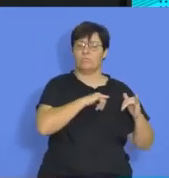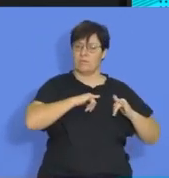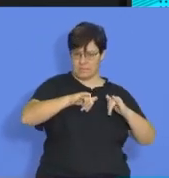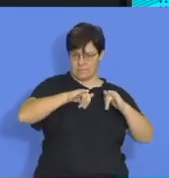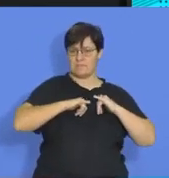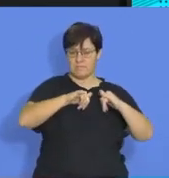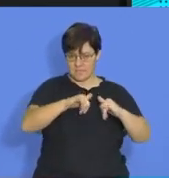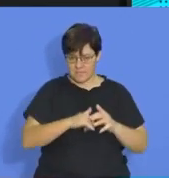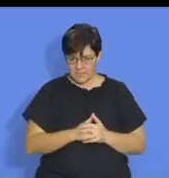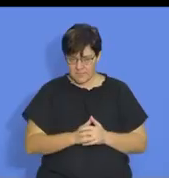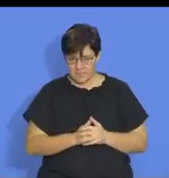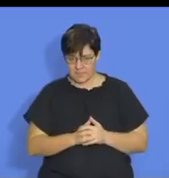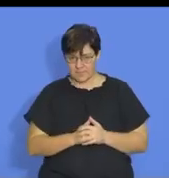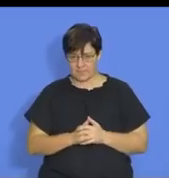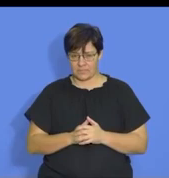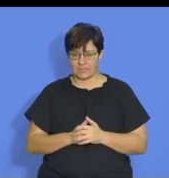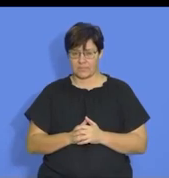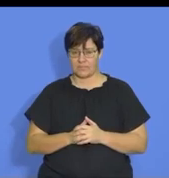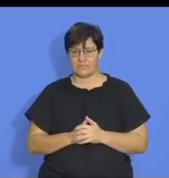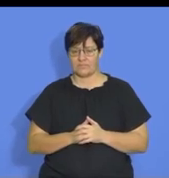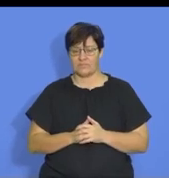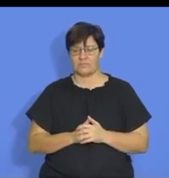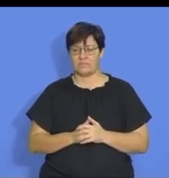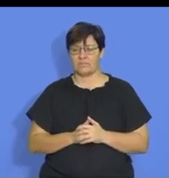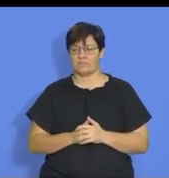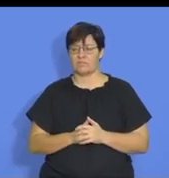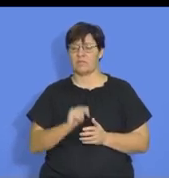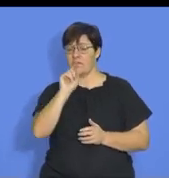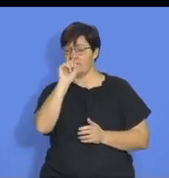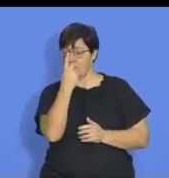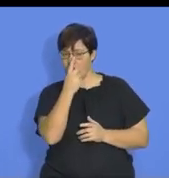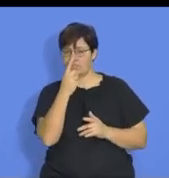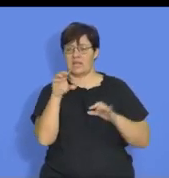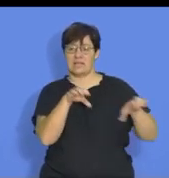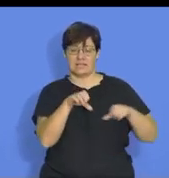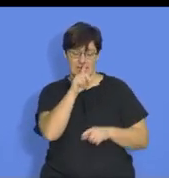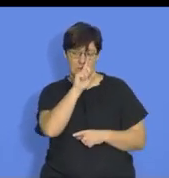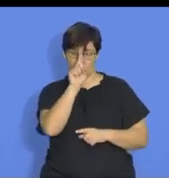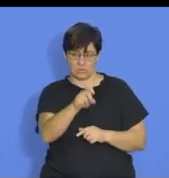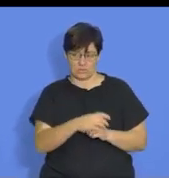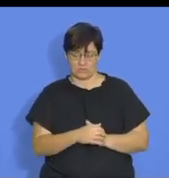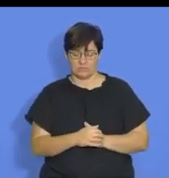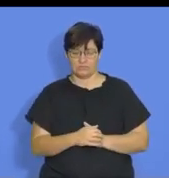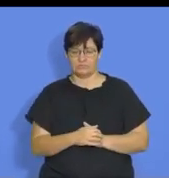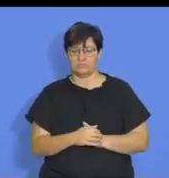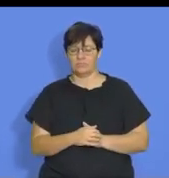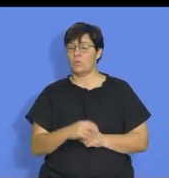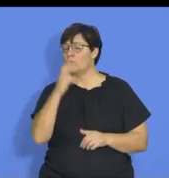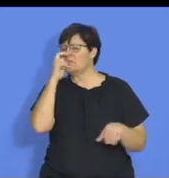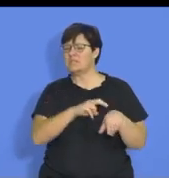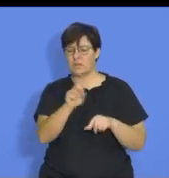doing the accounting equation. So let's look at our very first exercise.